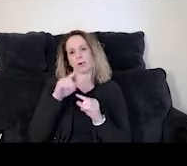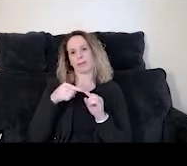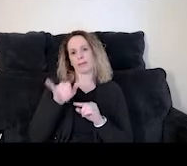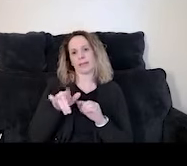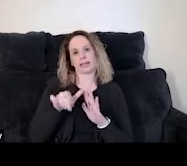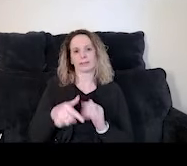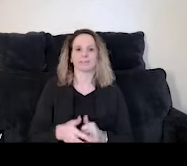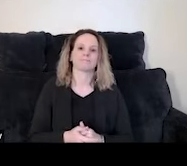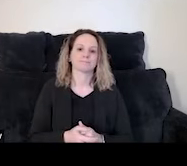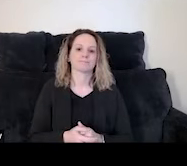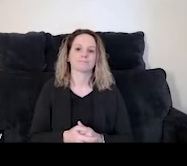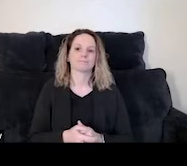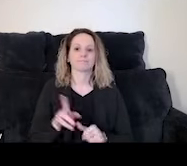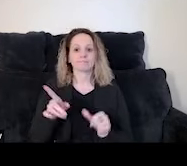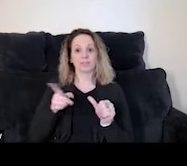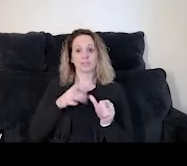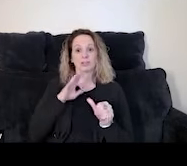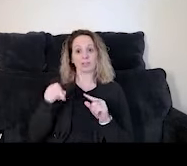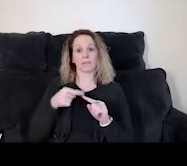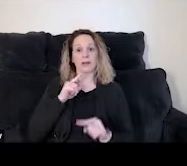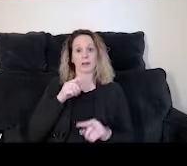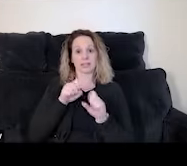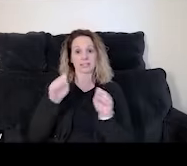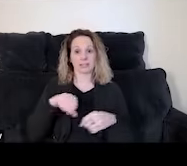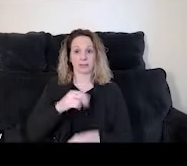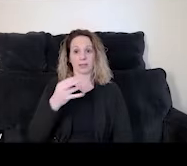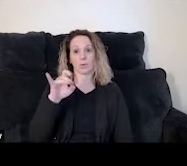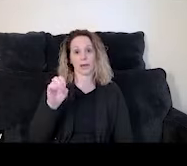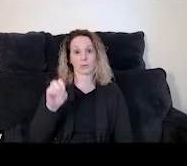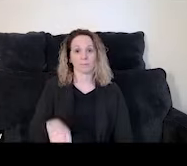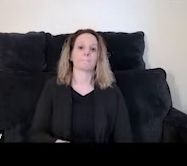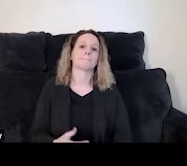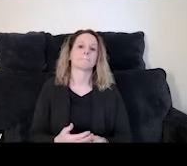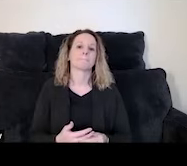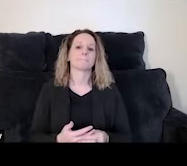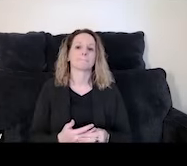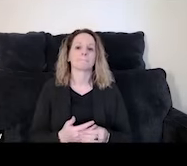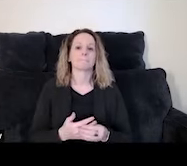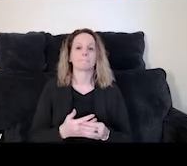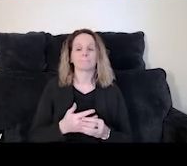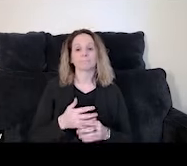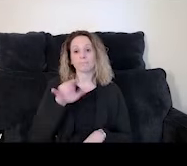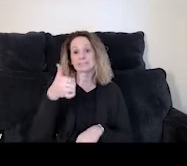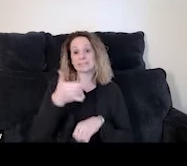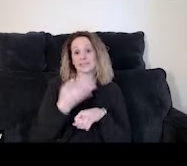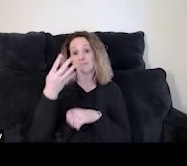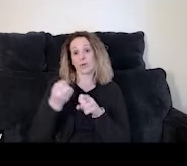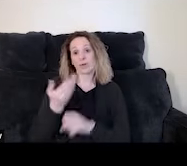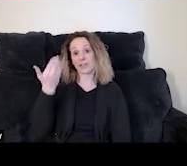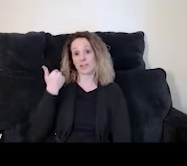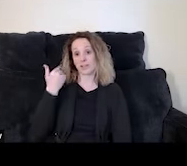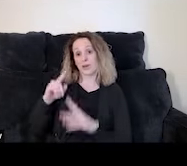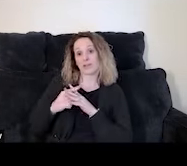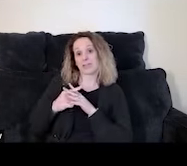we go too. But first, let's talk about the crisis system in Ohio. We set out 4 years ago to create a